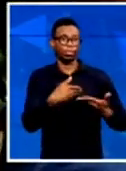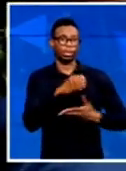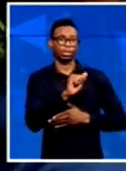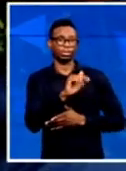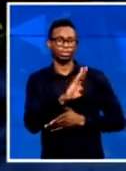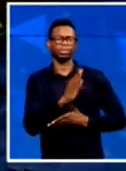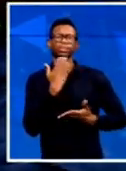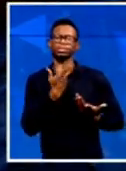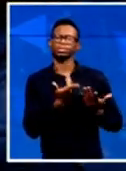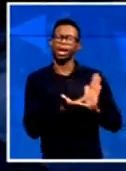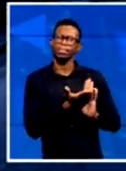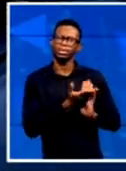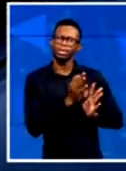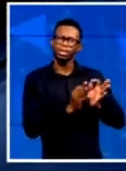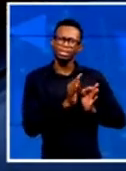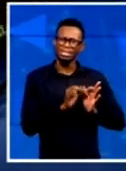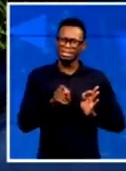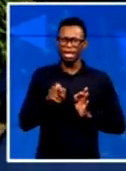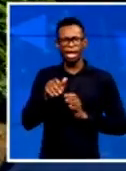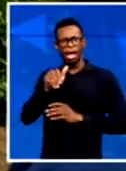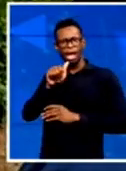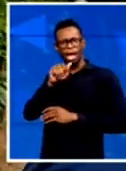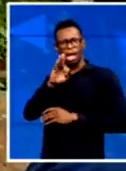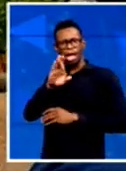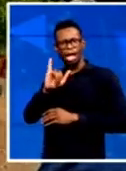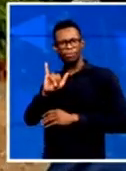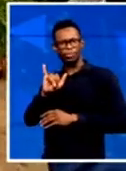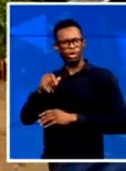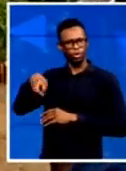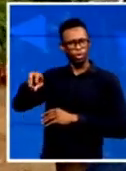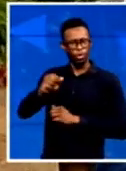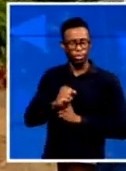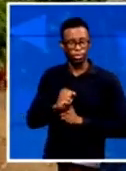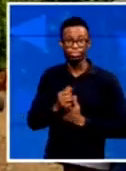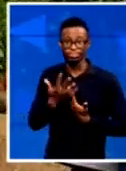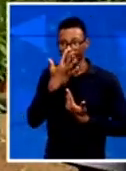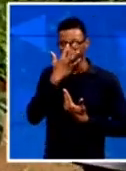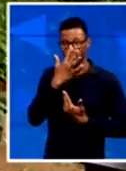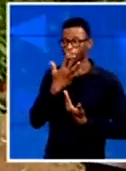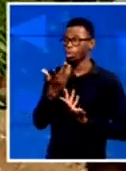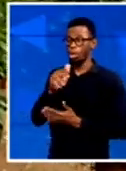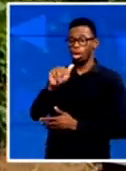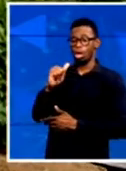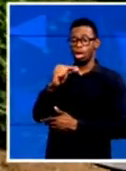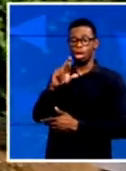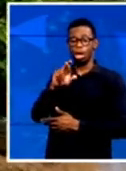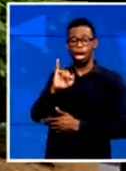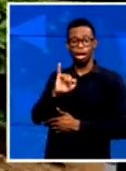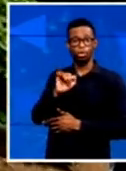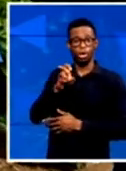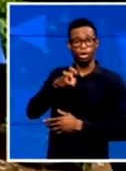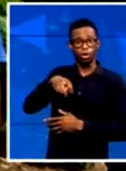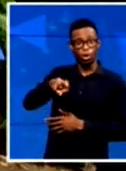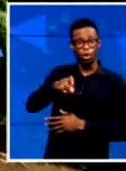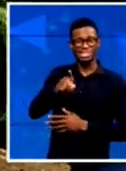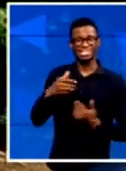of agri-tours. Okay, the agri-tourism tours actually developed from our Ugu South Coast tourism strategy,